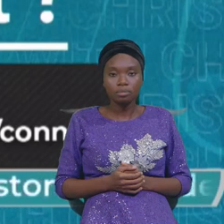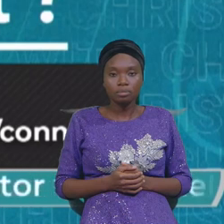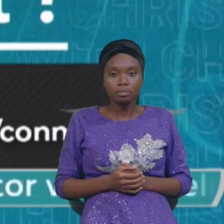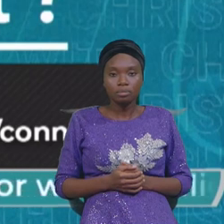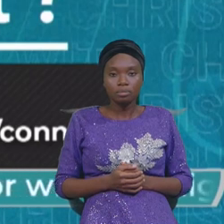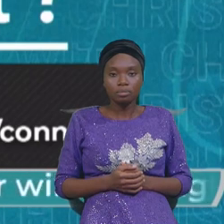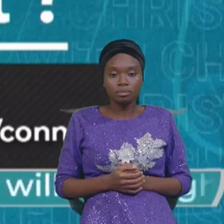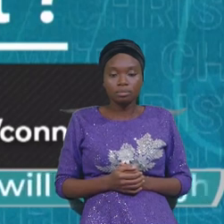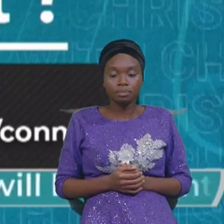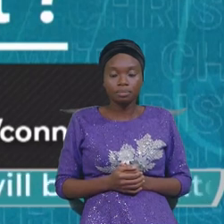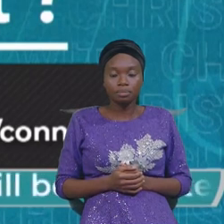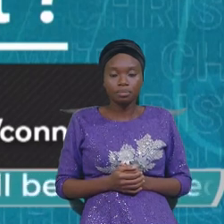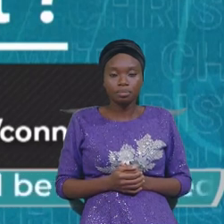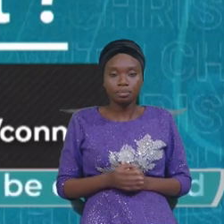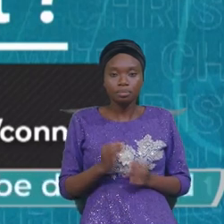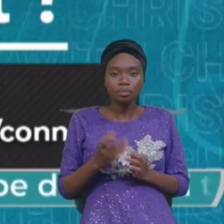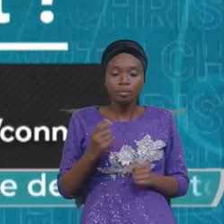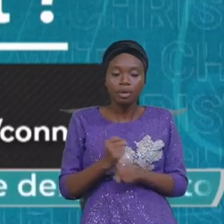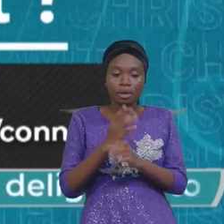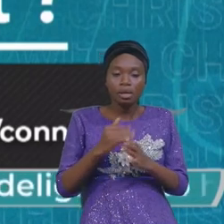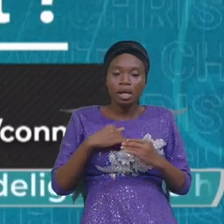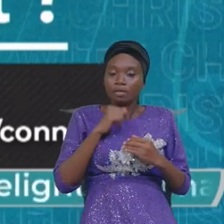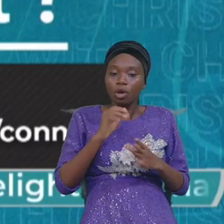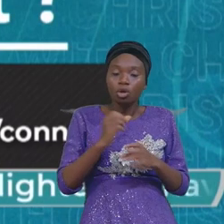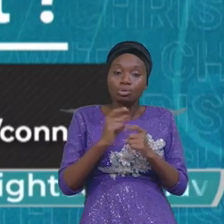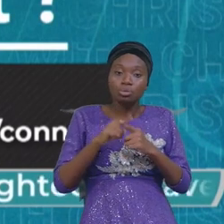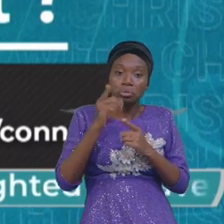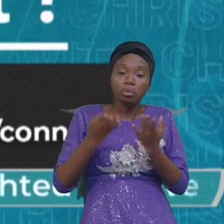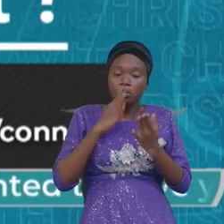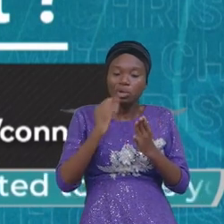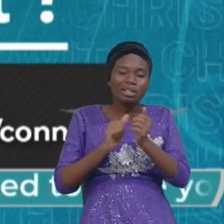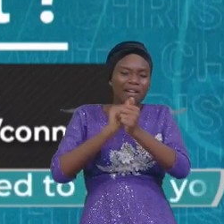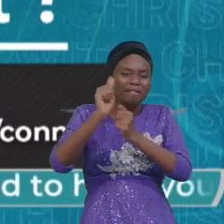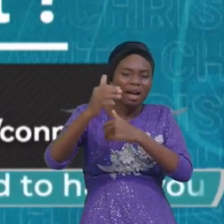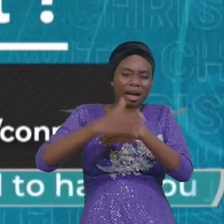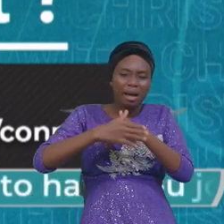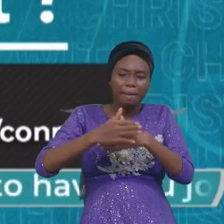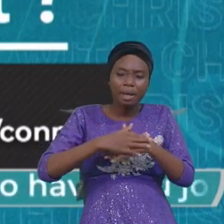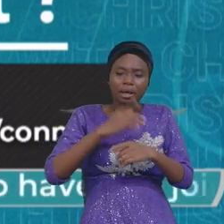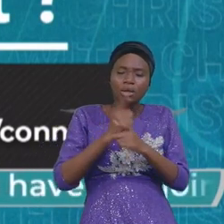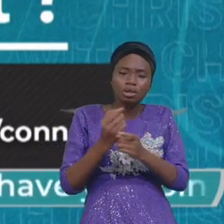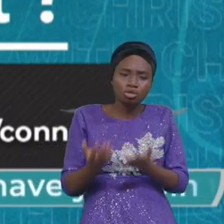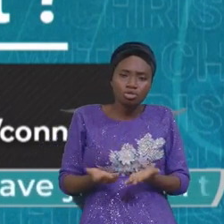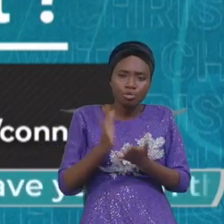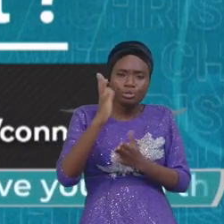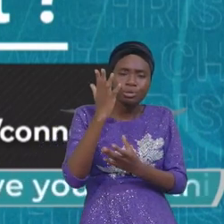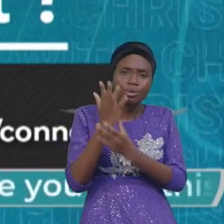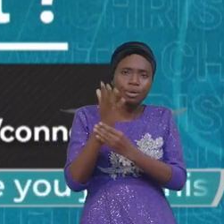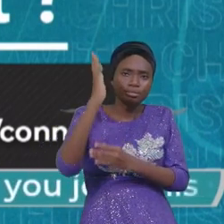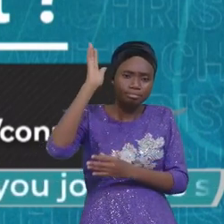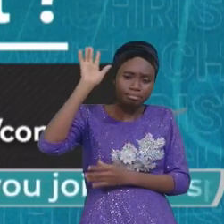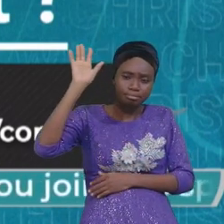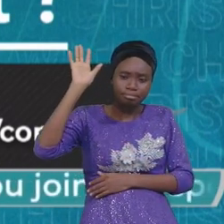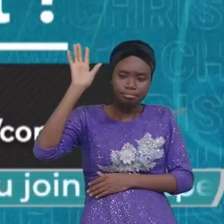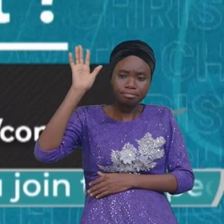If the counselor have not reached you, please, you are the far back. Just raise up your hand.